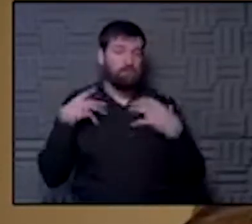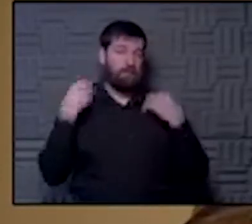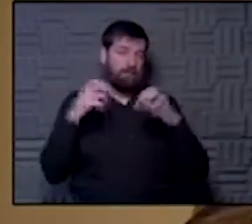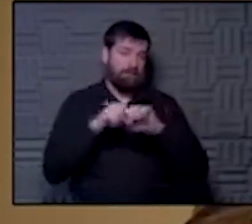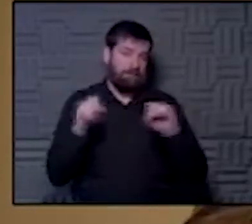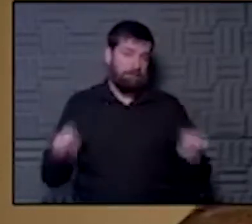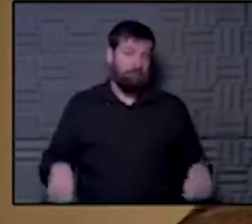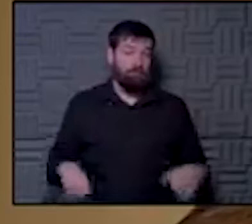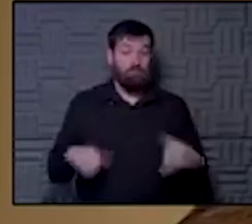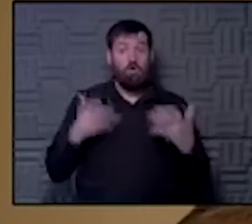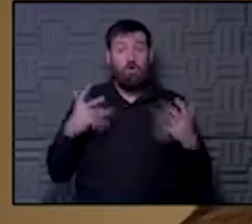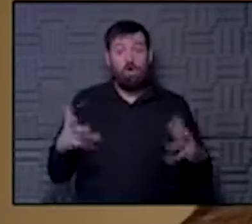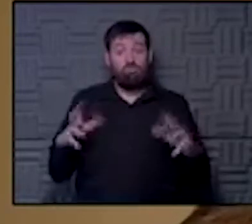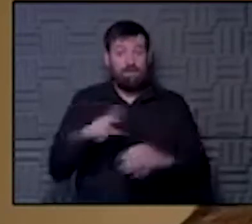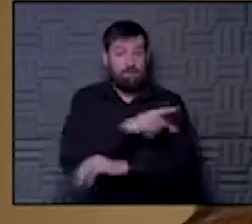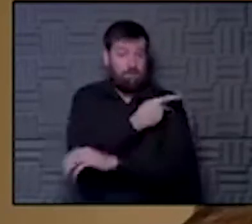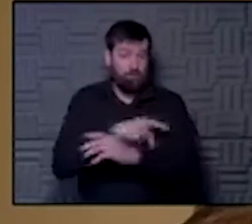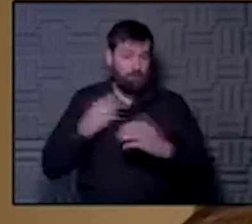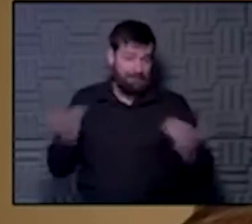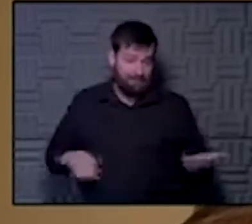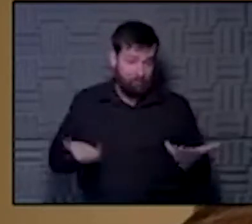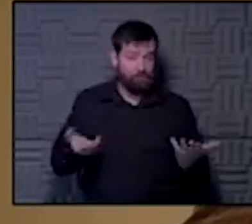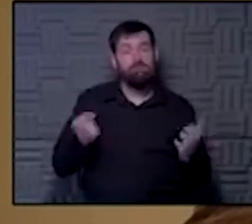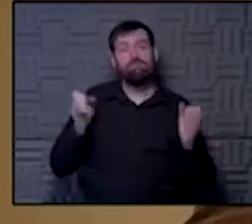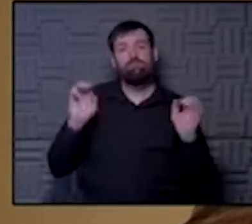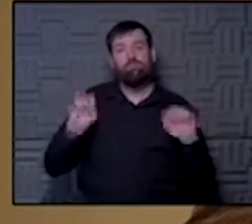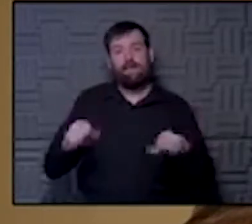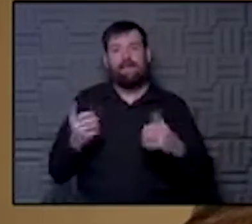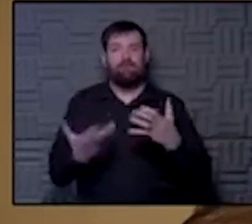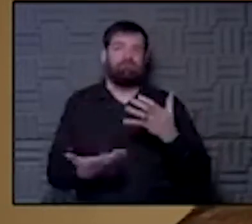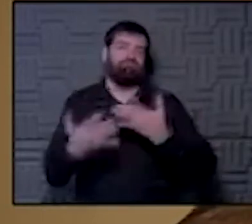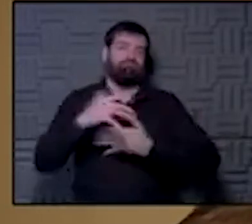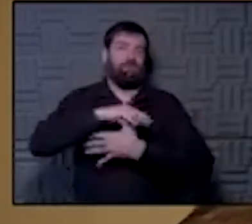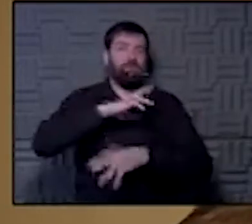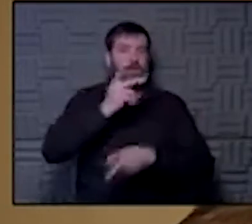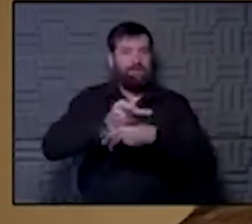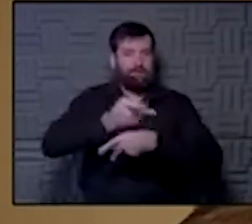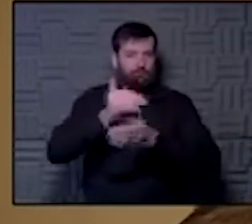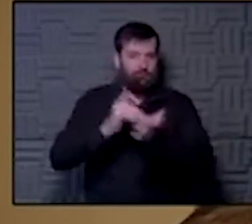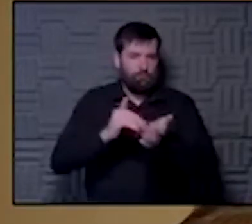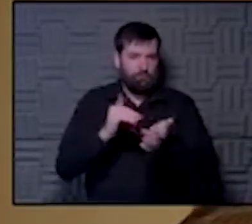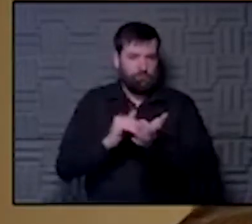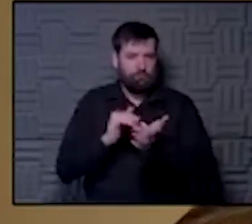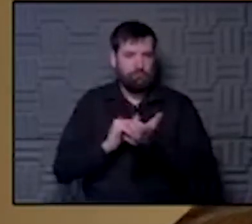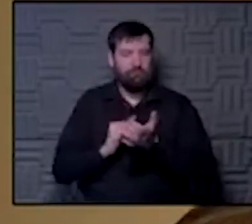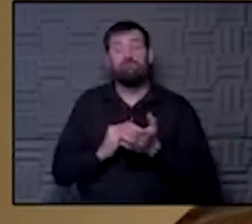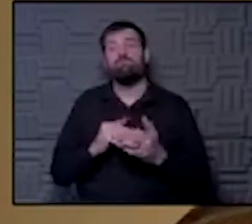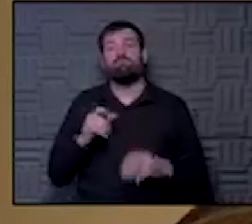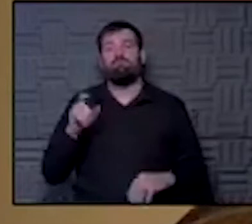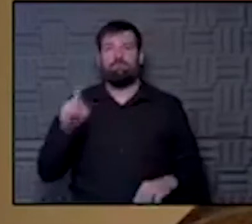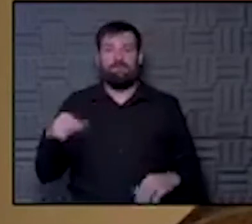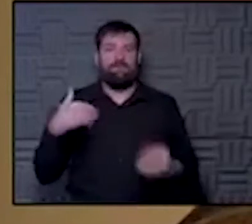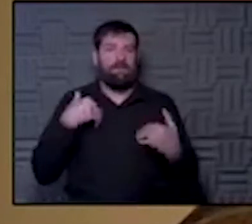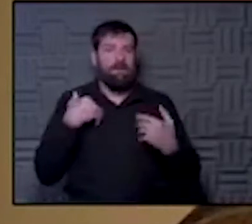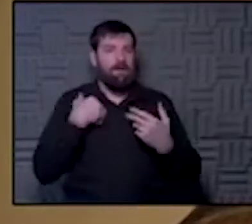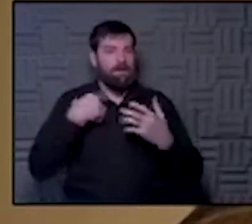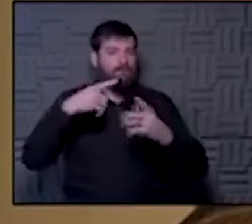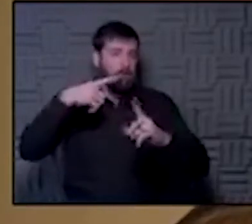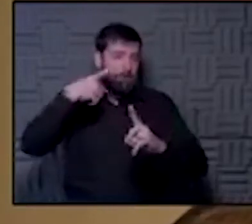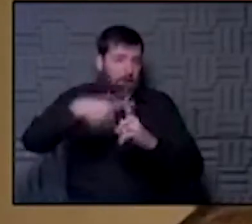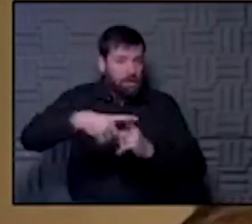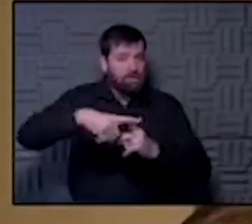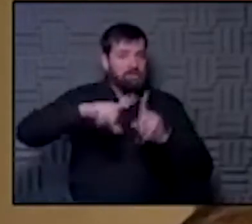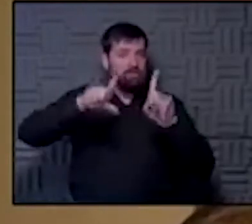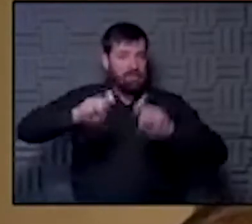health system patient, you can get your primary care physician. We need to have that positive test result to view